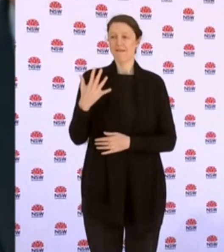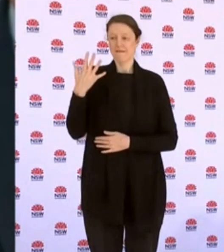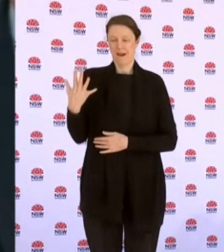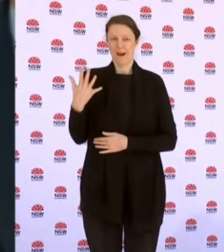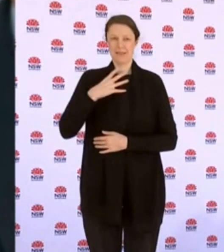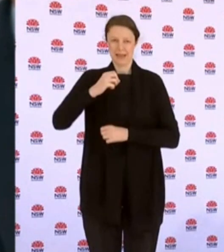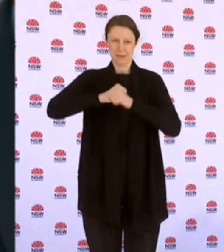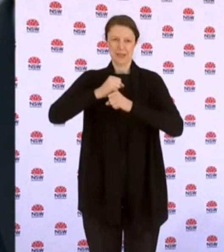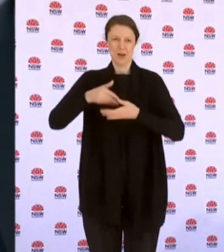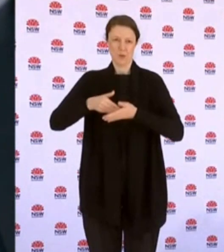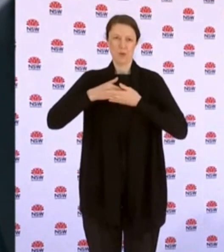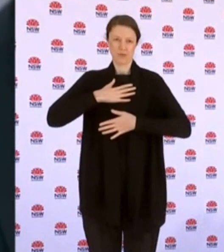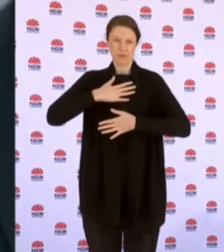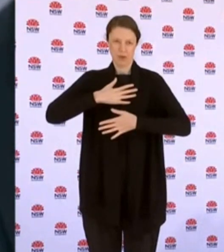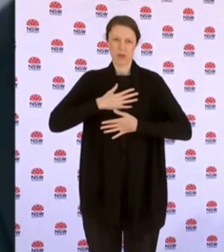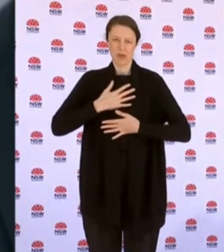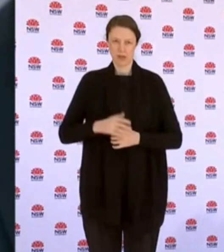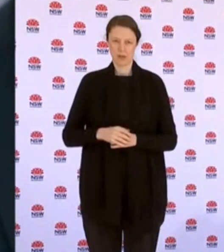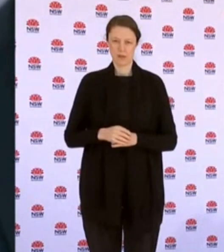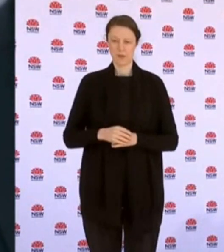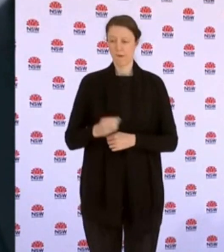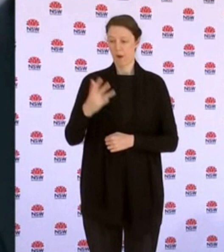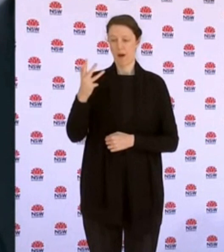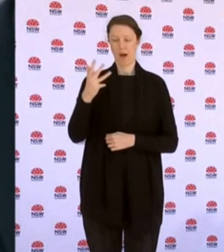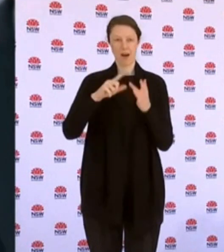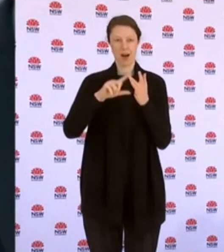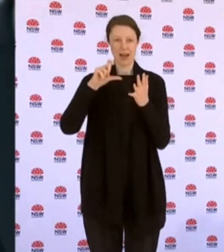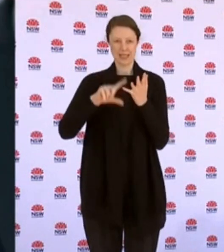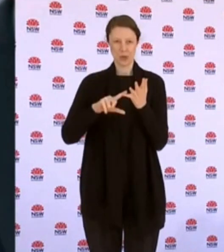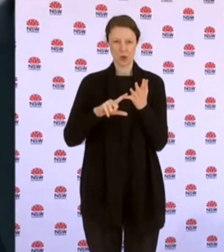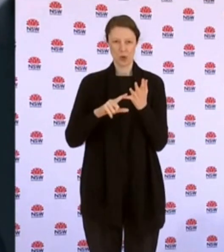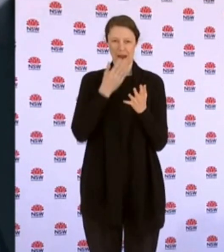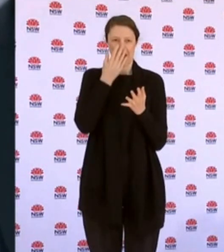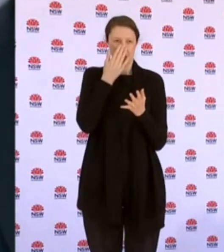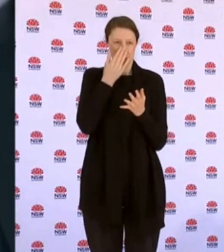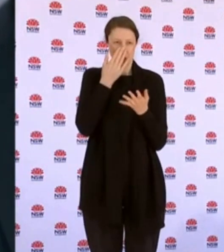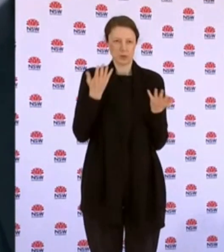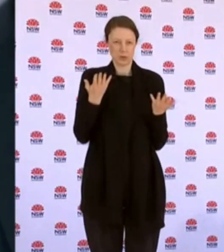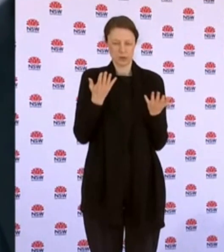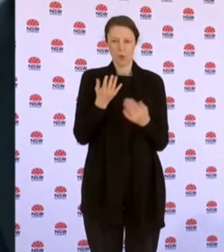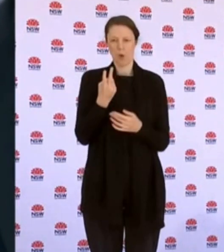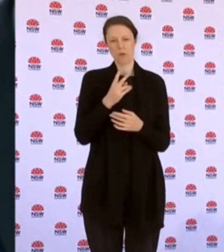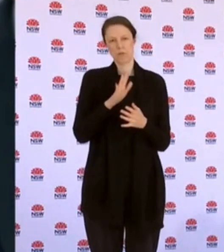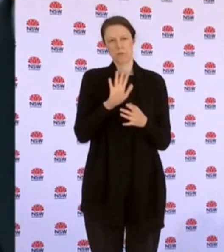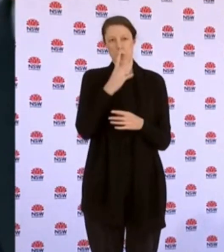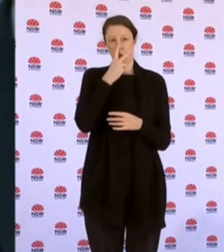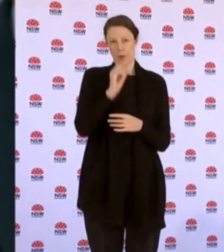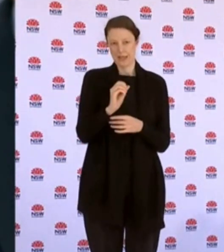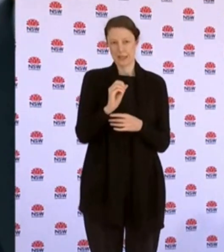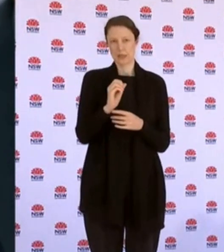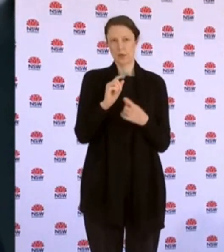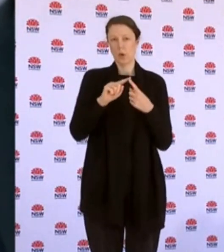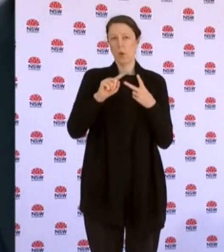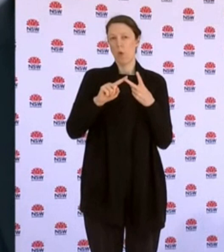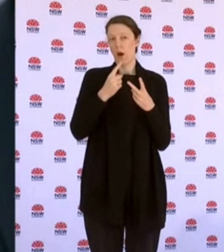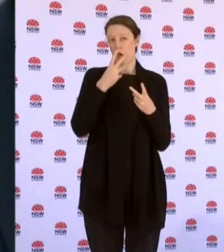ventilated. So of the 19 people in the intensive care unit, 1 is in their 20s, 1 is in their 30s, 2 are